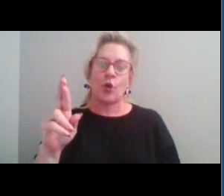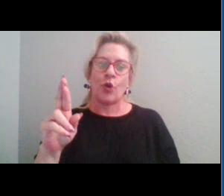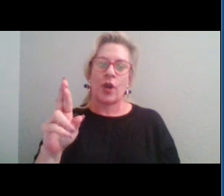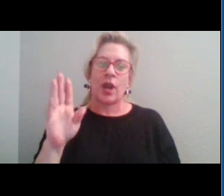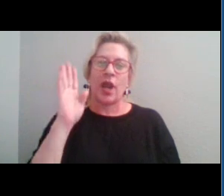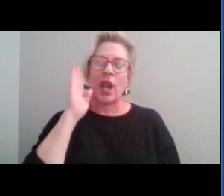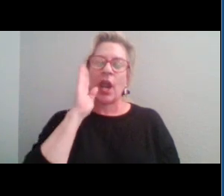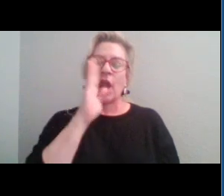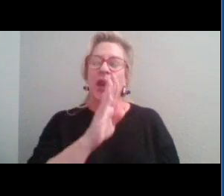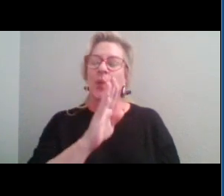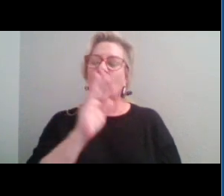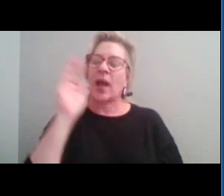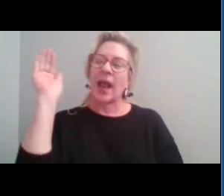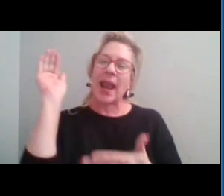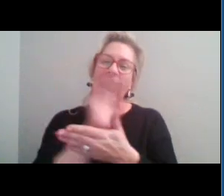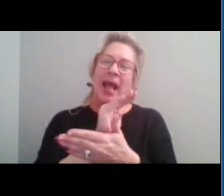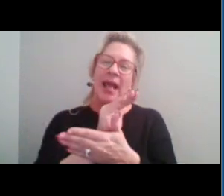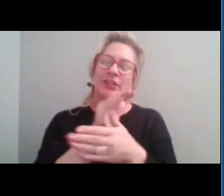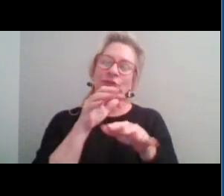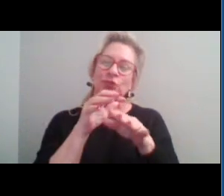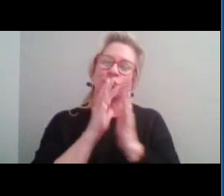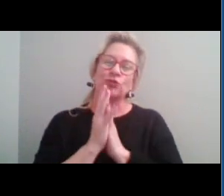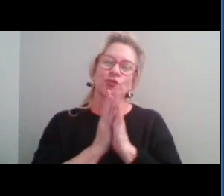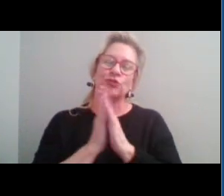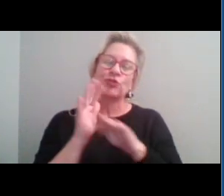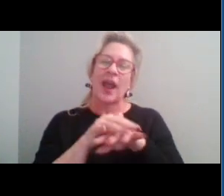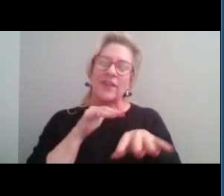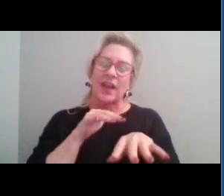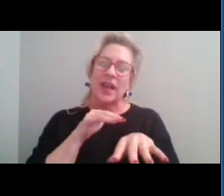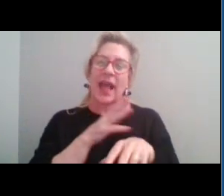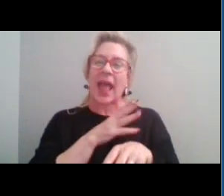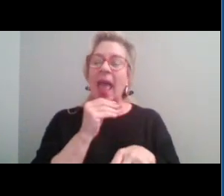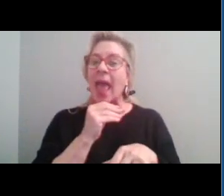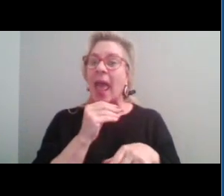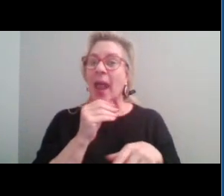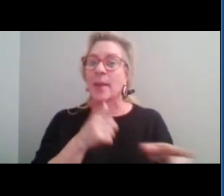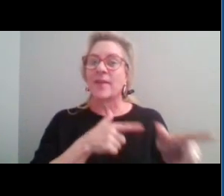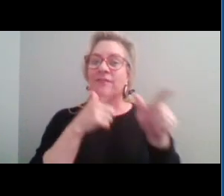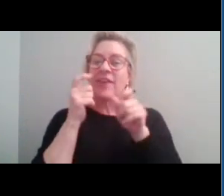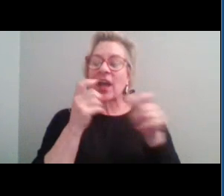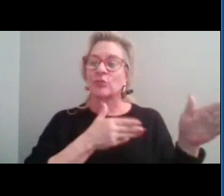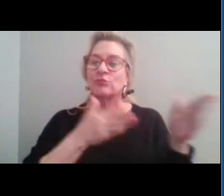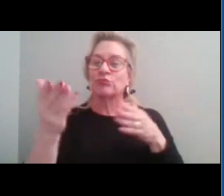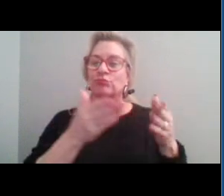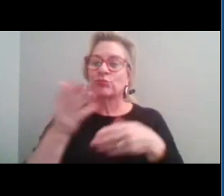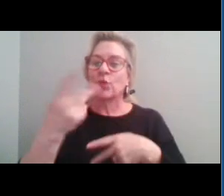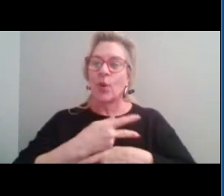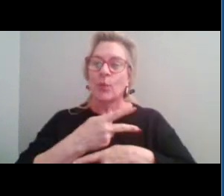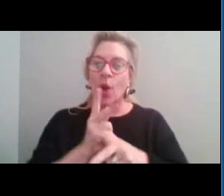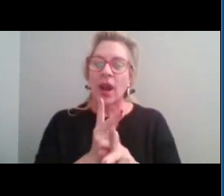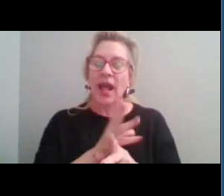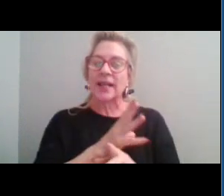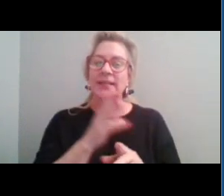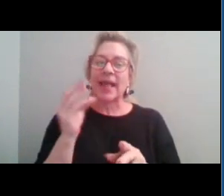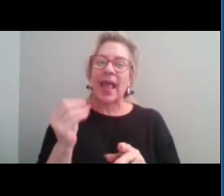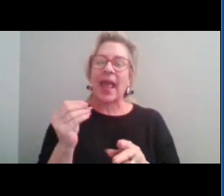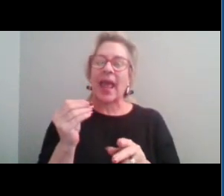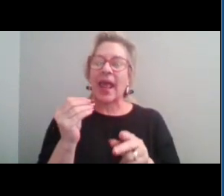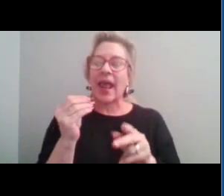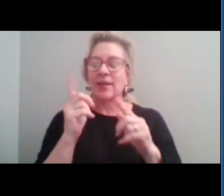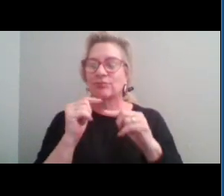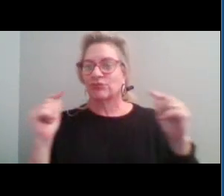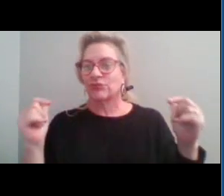chain bottlenecks, speed up movement of goods, and ultimately reduce cost for all people.